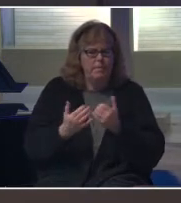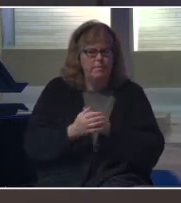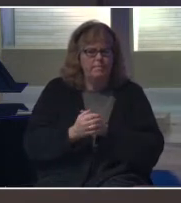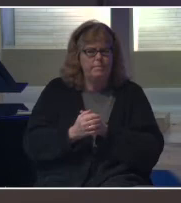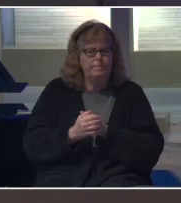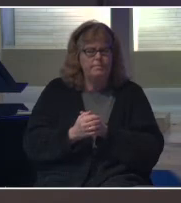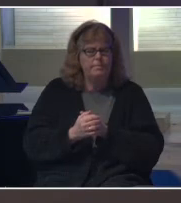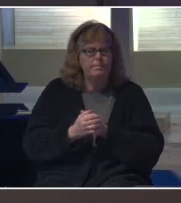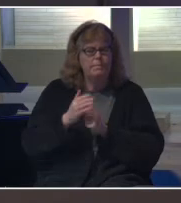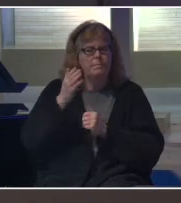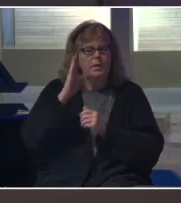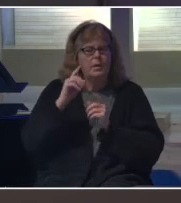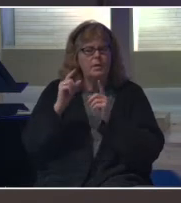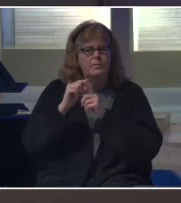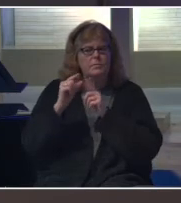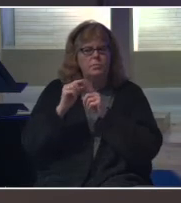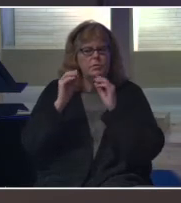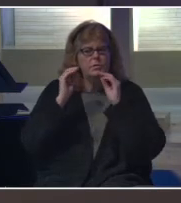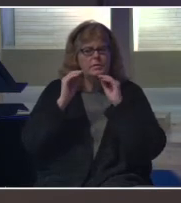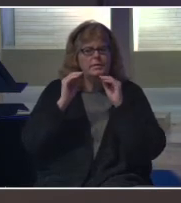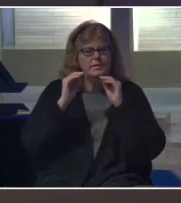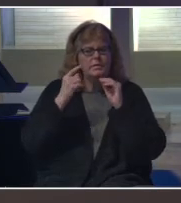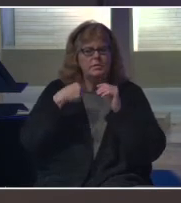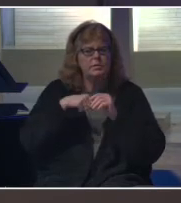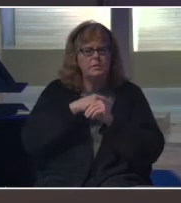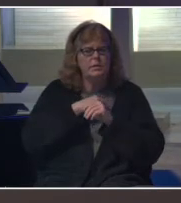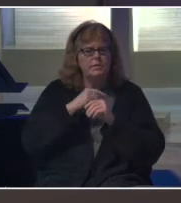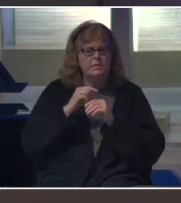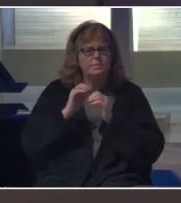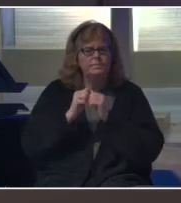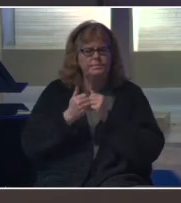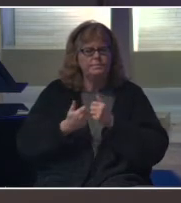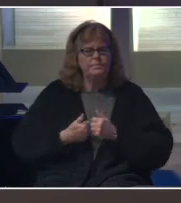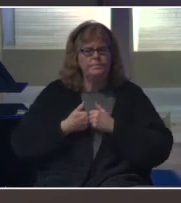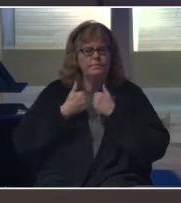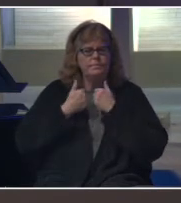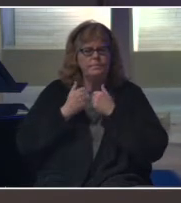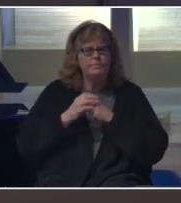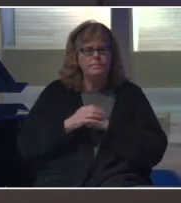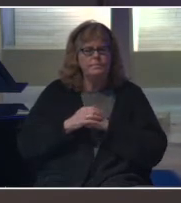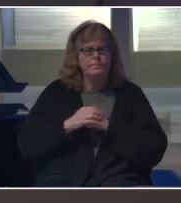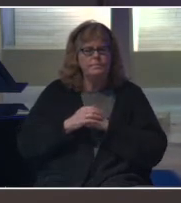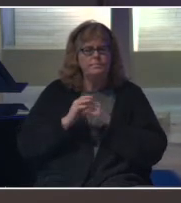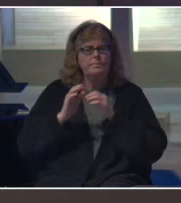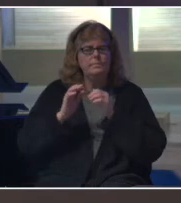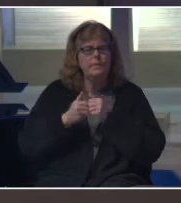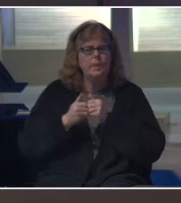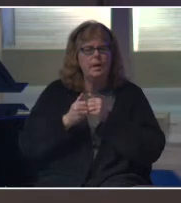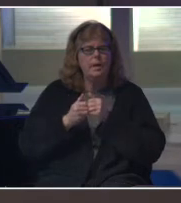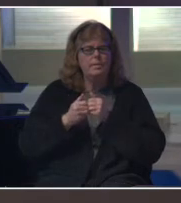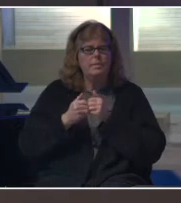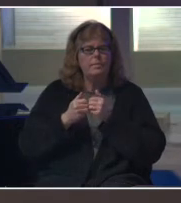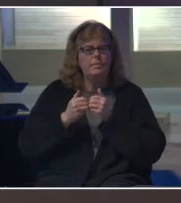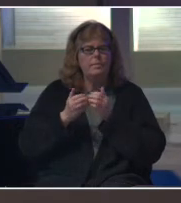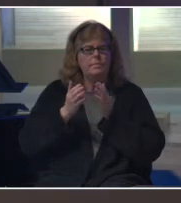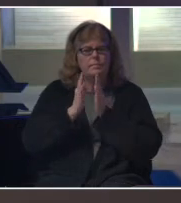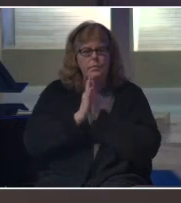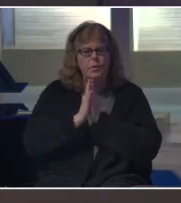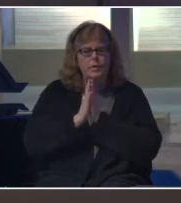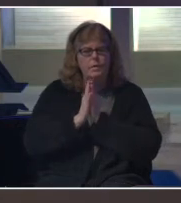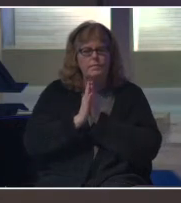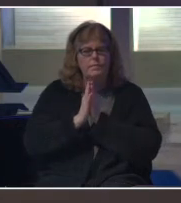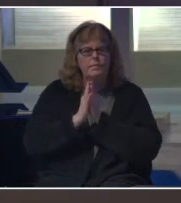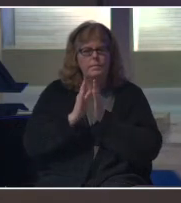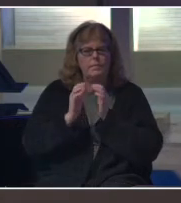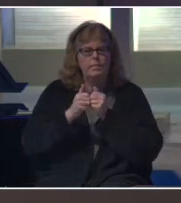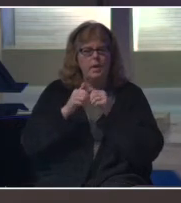And so God's word teaches us how to live, how to pray,